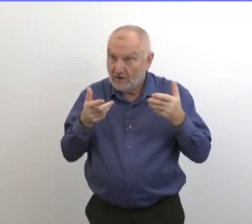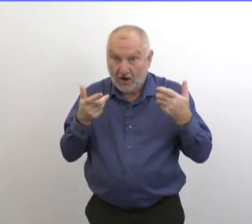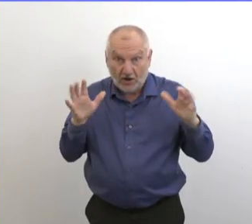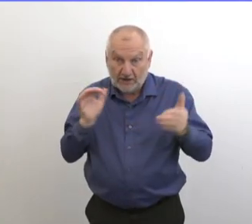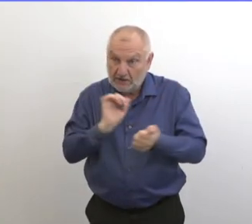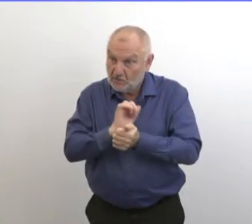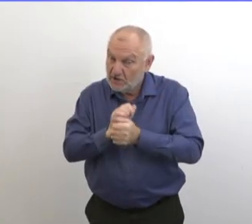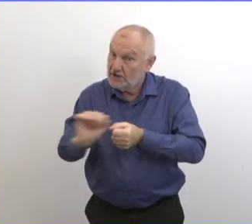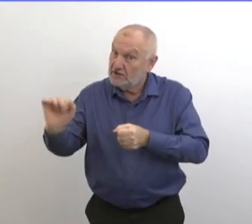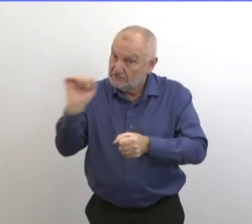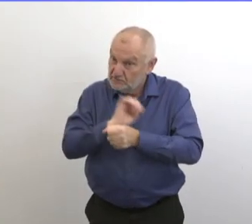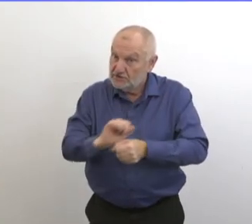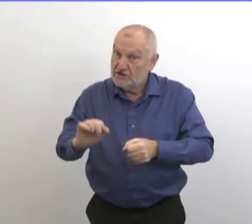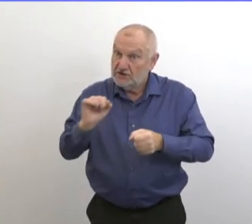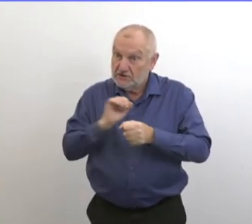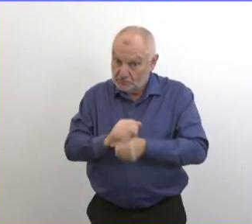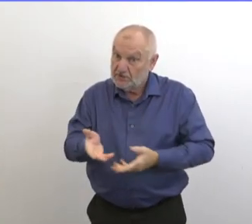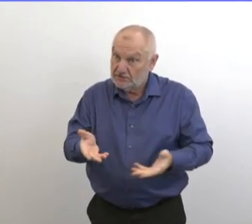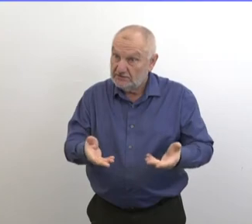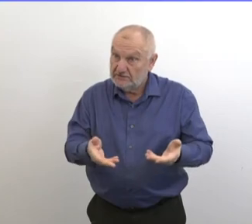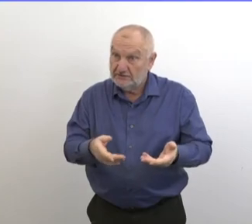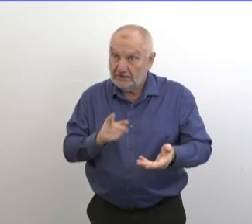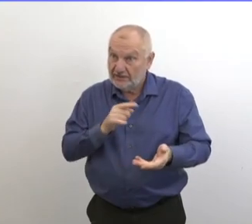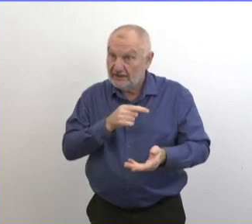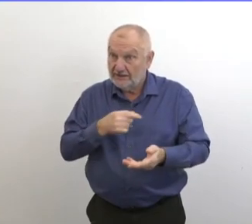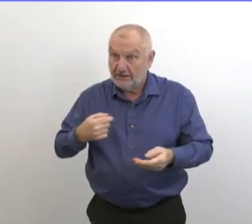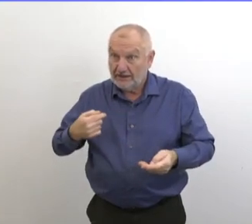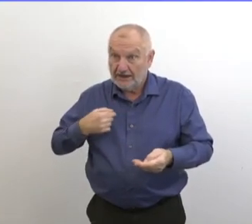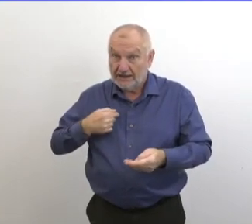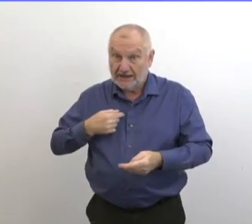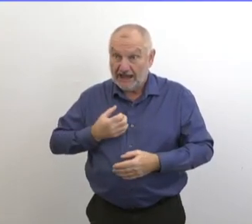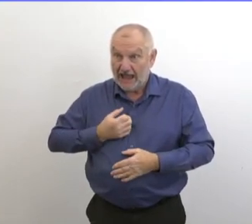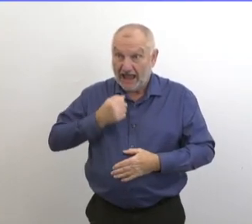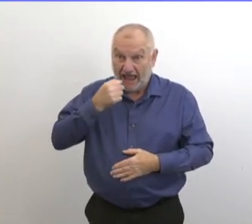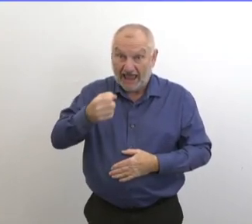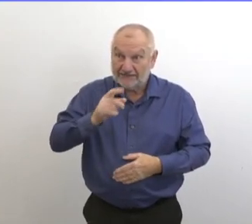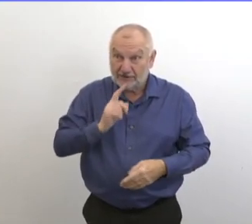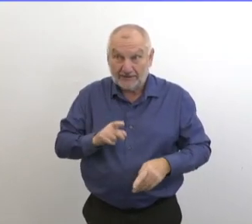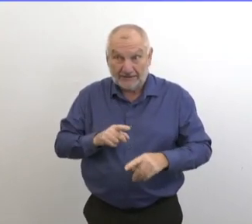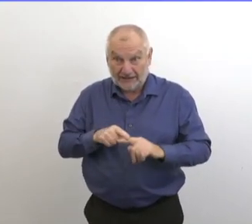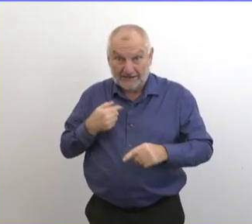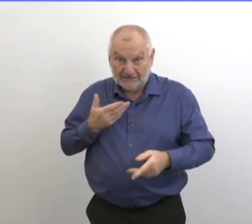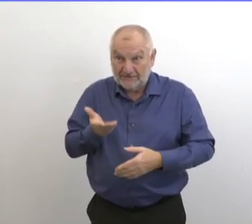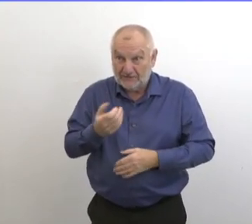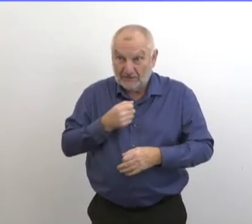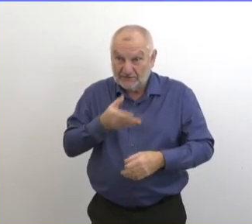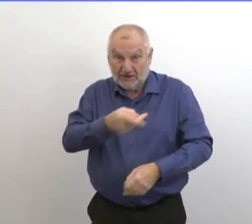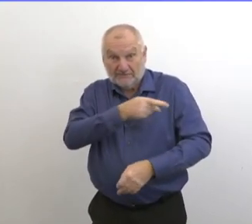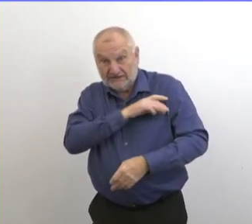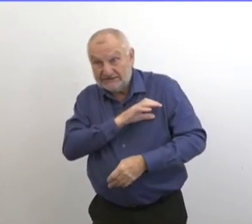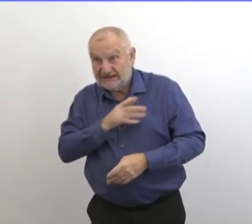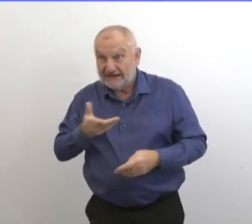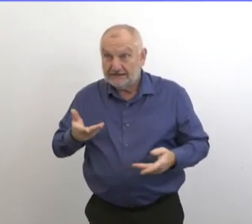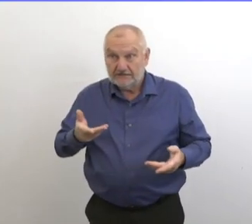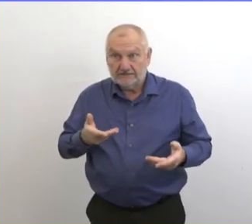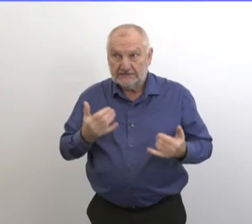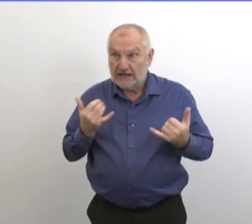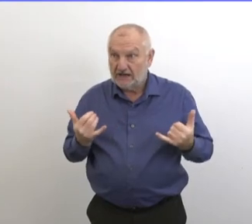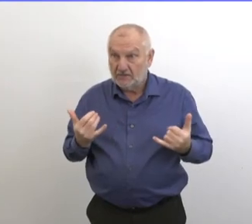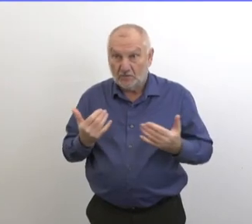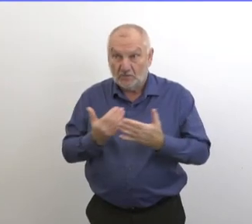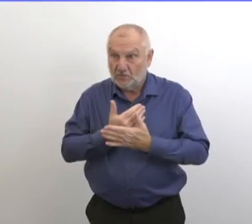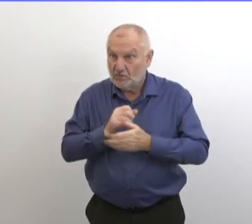in settings that they never dreamed that they would have to work in the middle of a pandemic, with this kind of